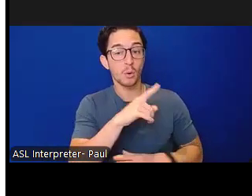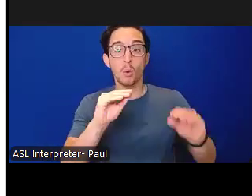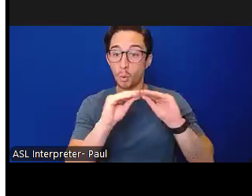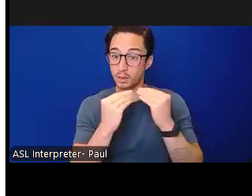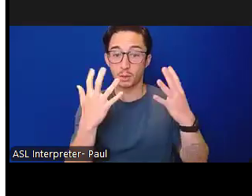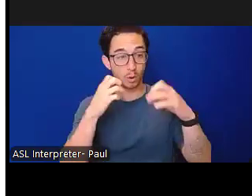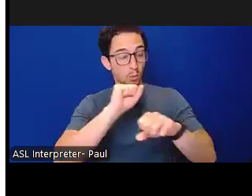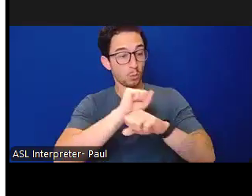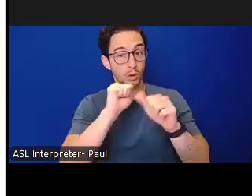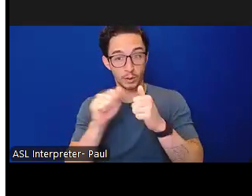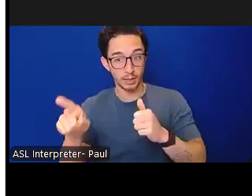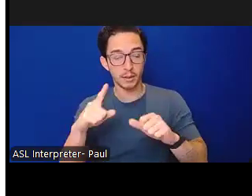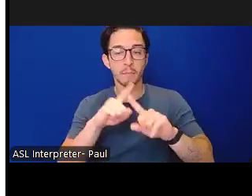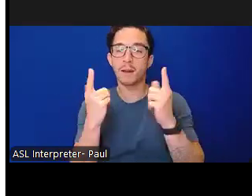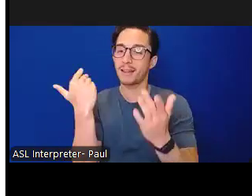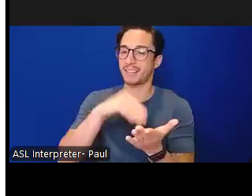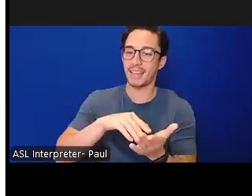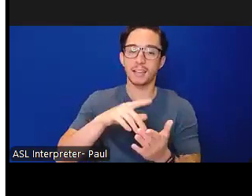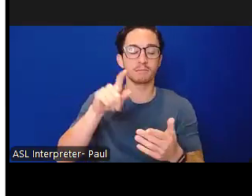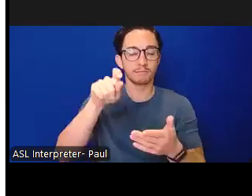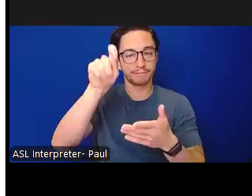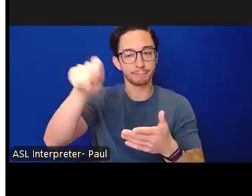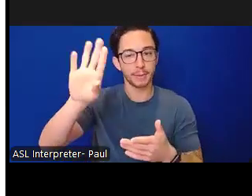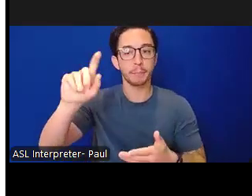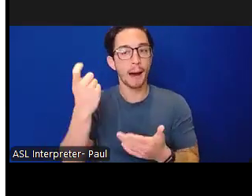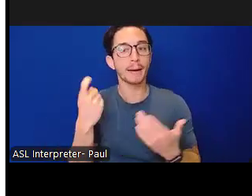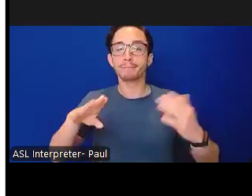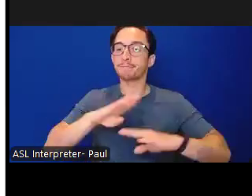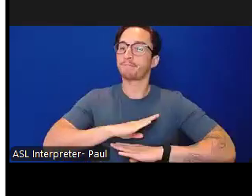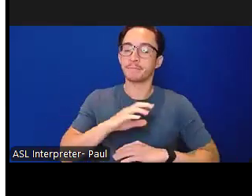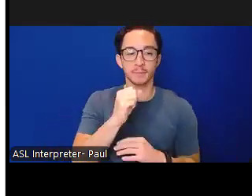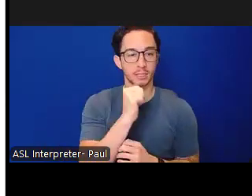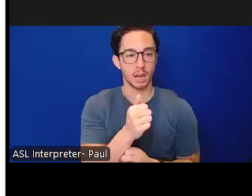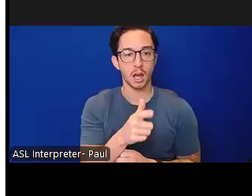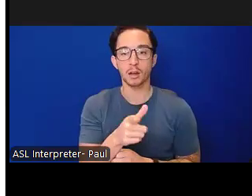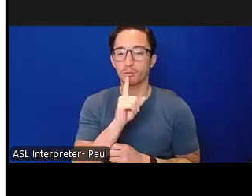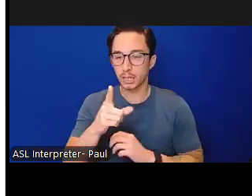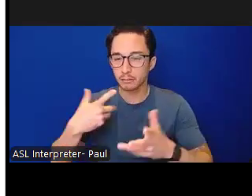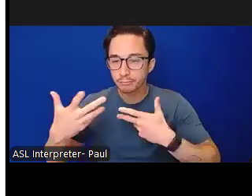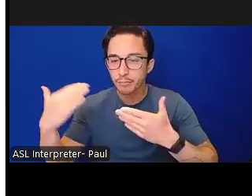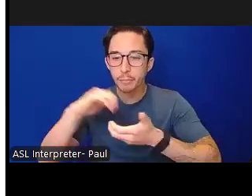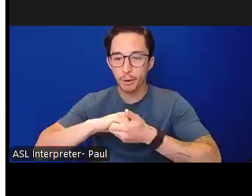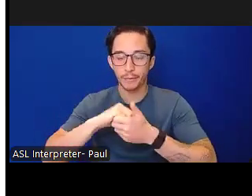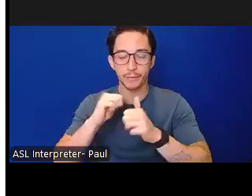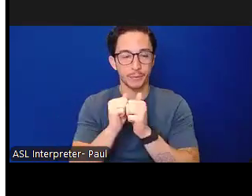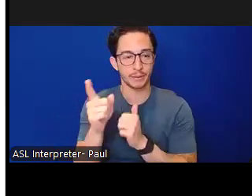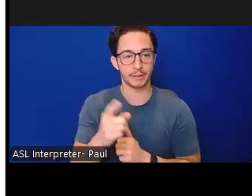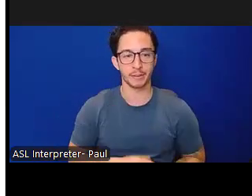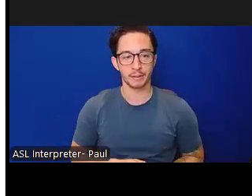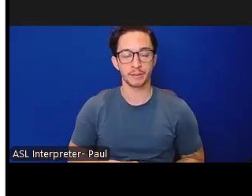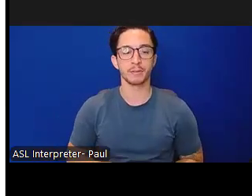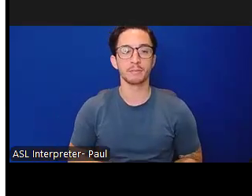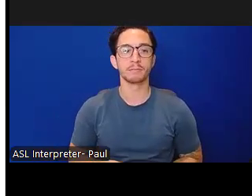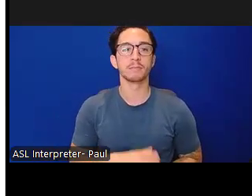with them, but again, it's to check a box and not really to partner with them. And so it sends